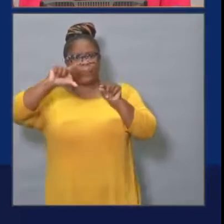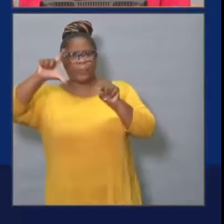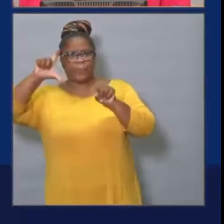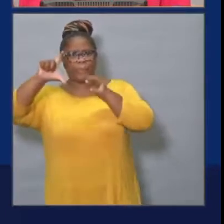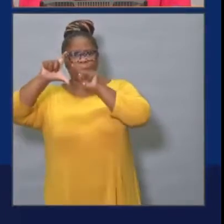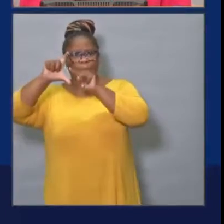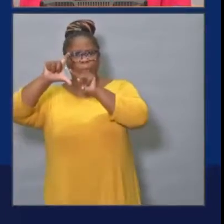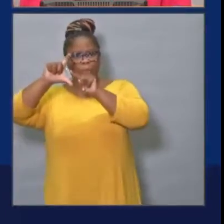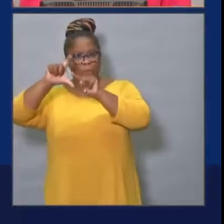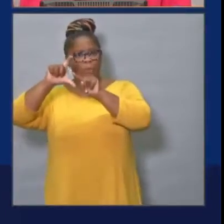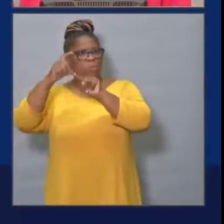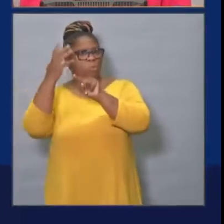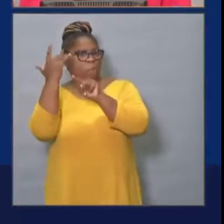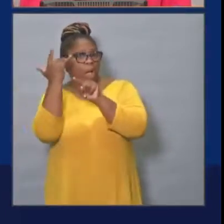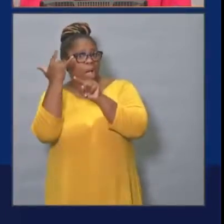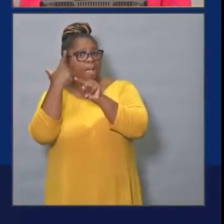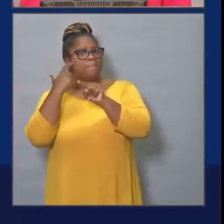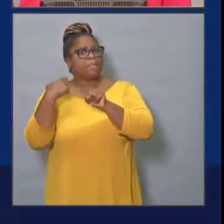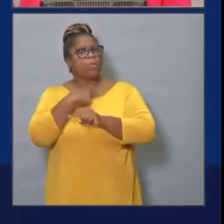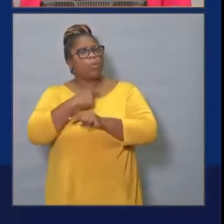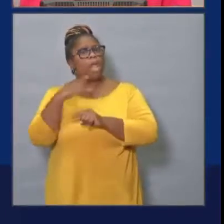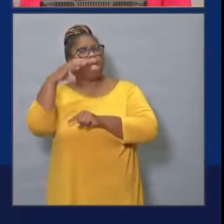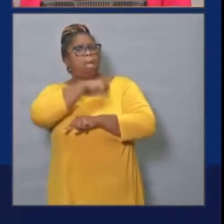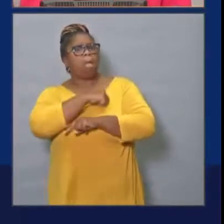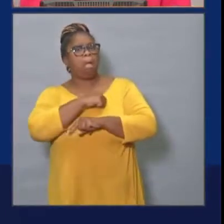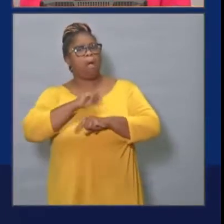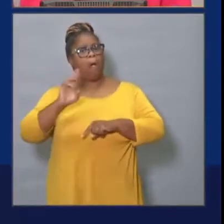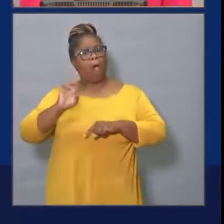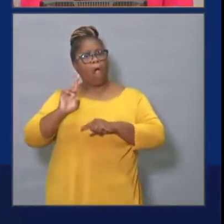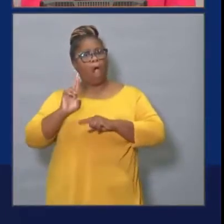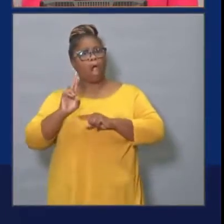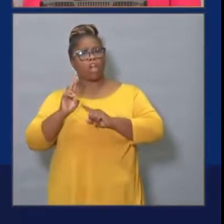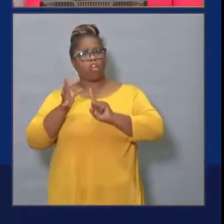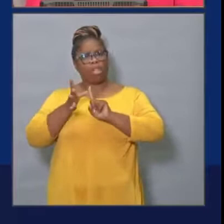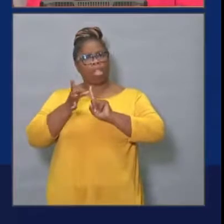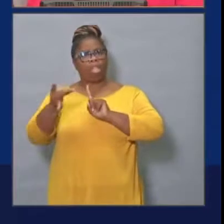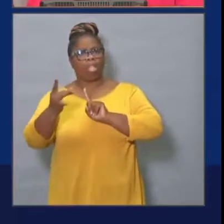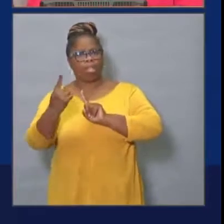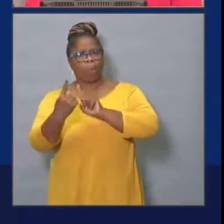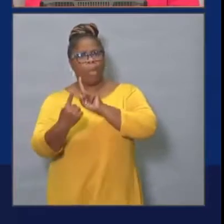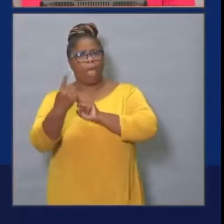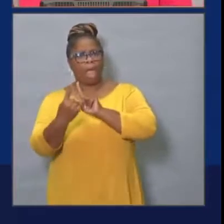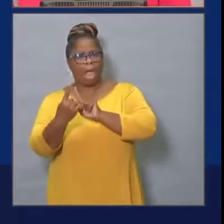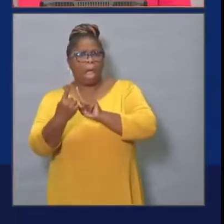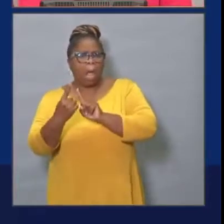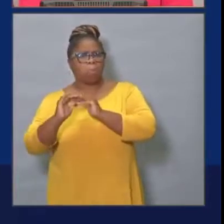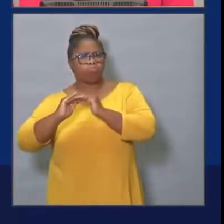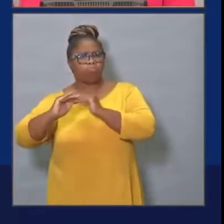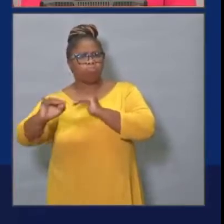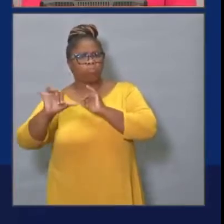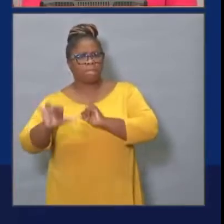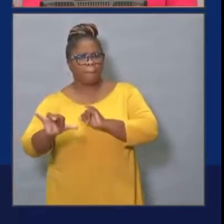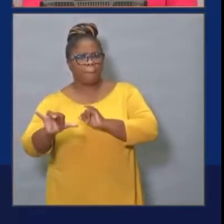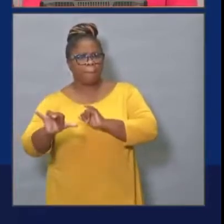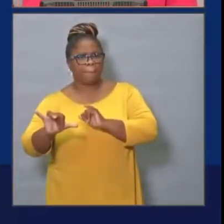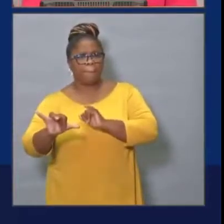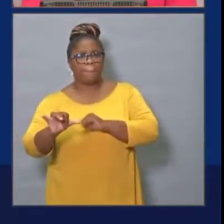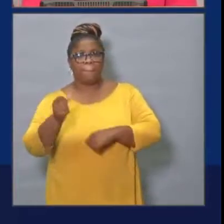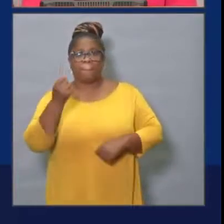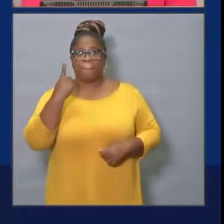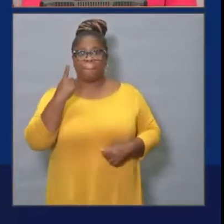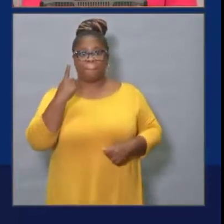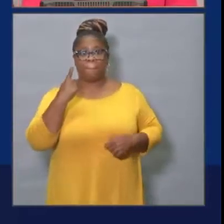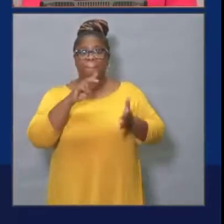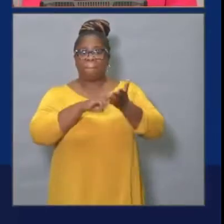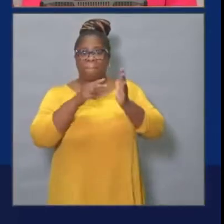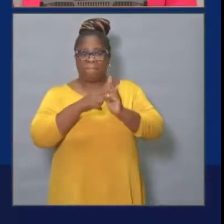the R from a couple of weeks ago stayed the same. The fact that the number of cases didn't go up as much as the R didn't stay